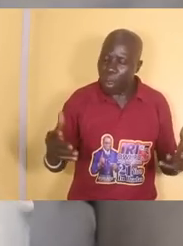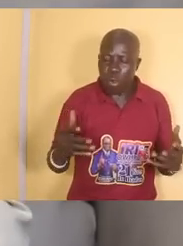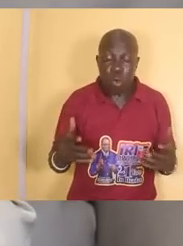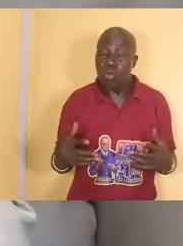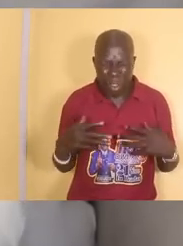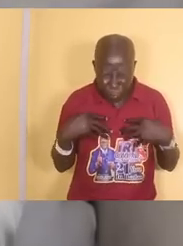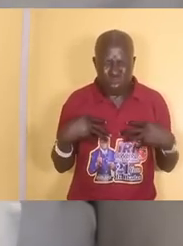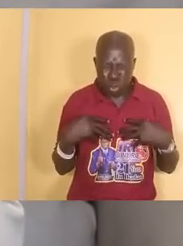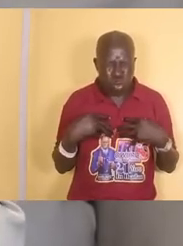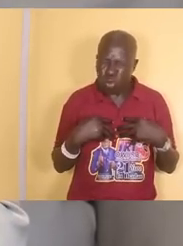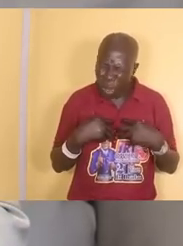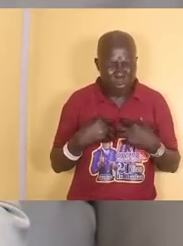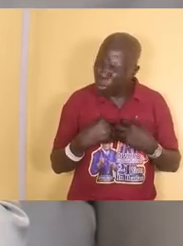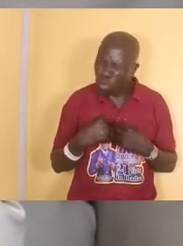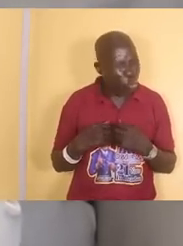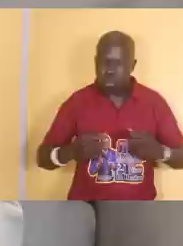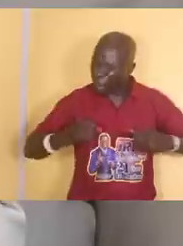him out. Oh God, my passion.